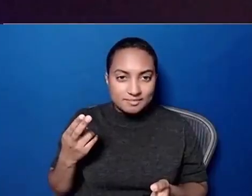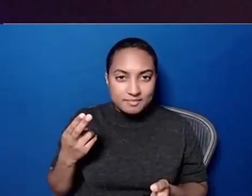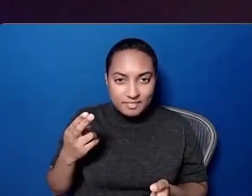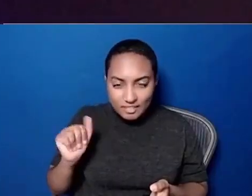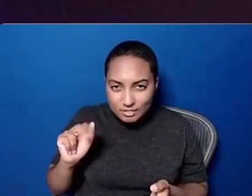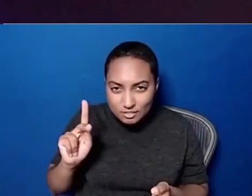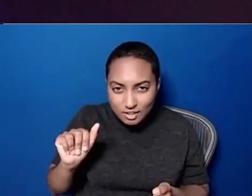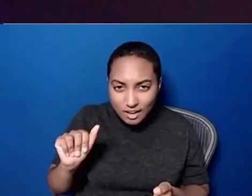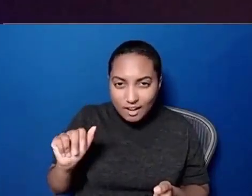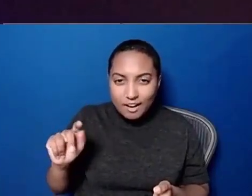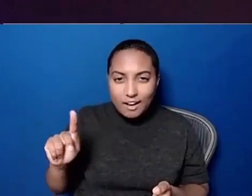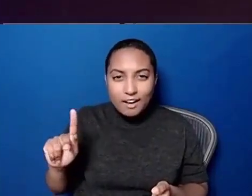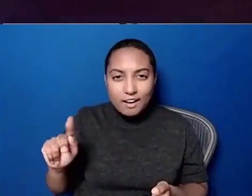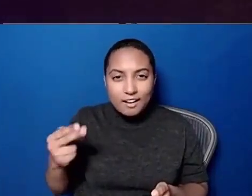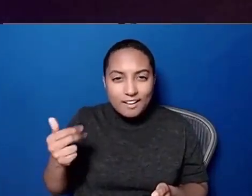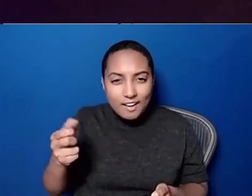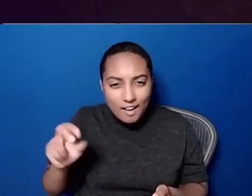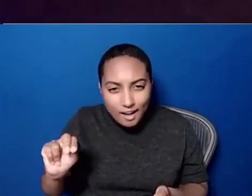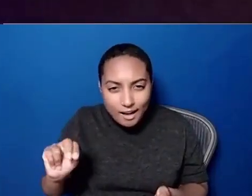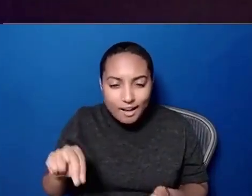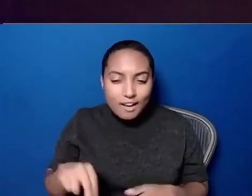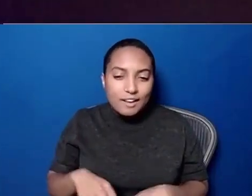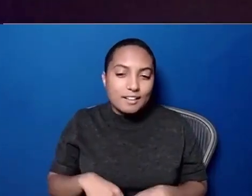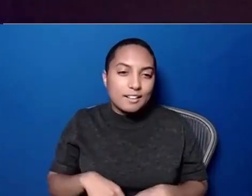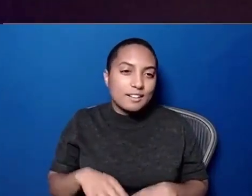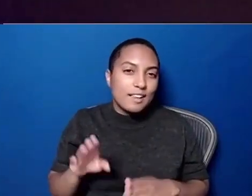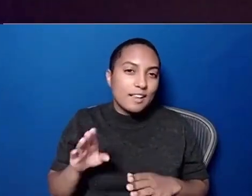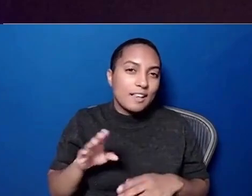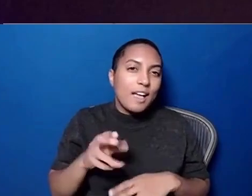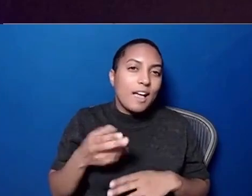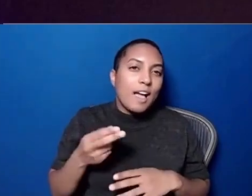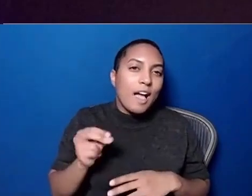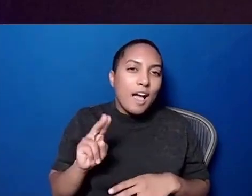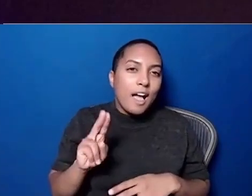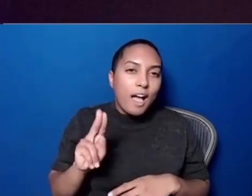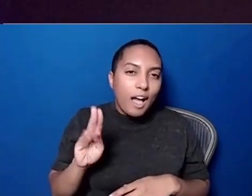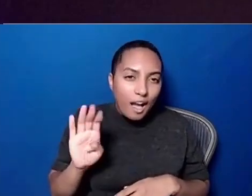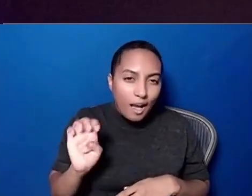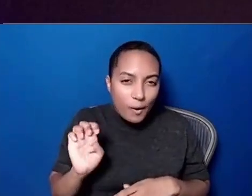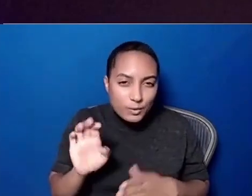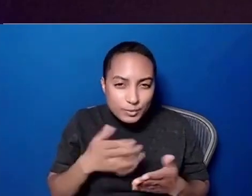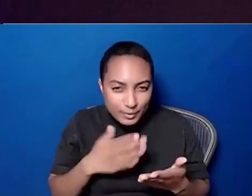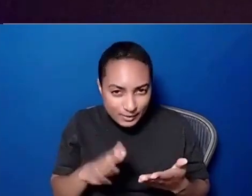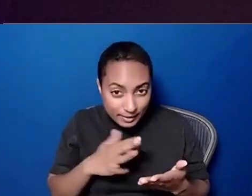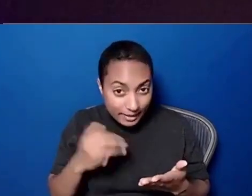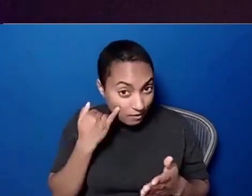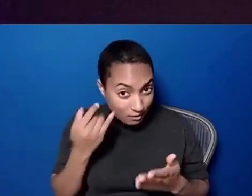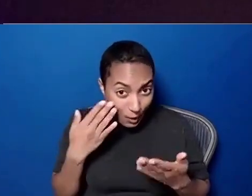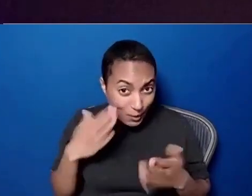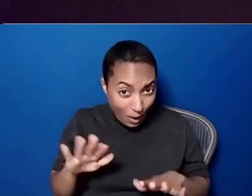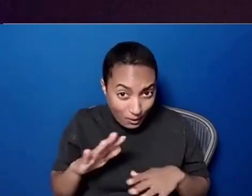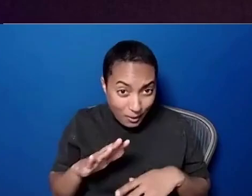some house music, listen. If you don't know, I done told you, go find out.